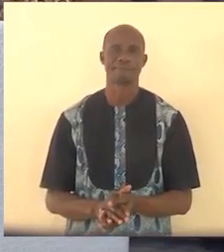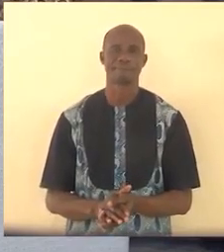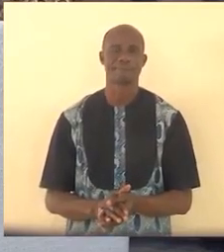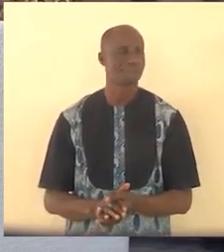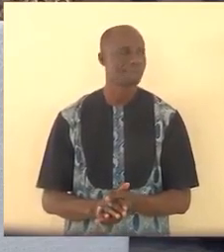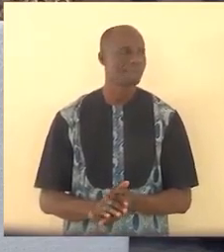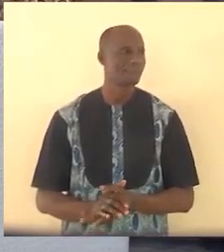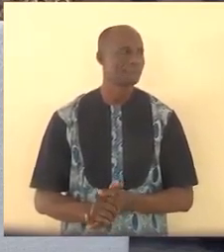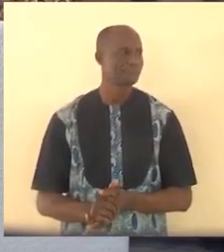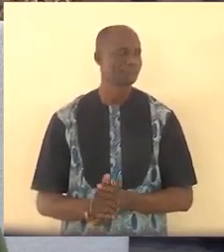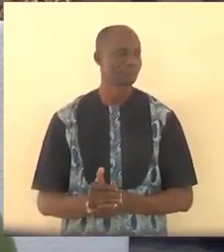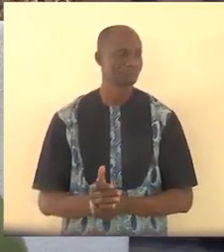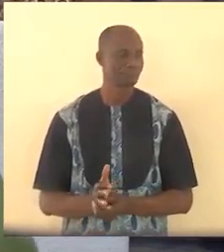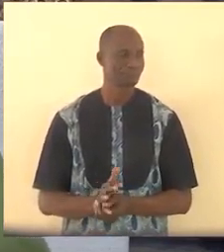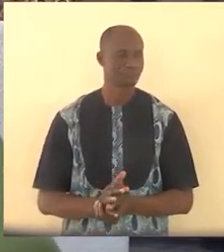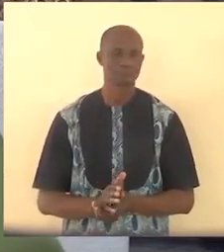Okay.